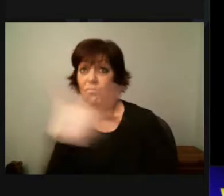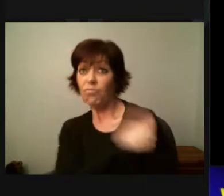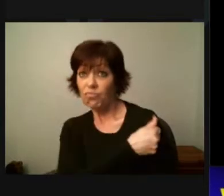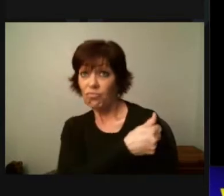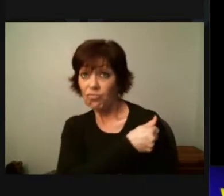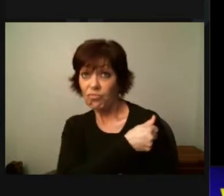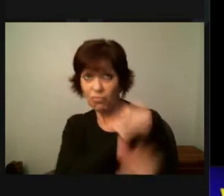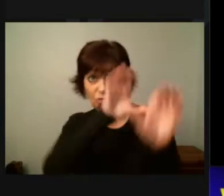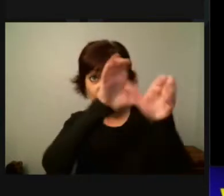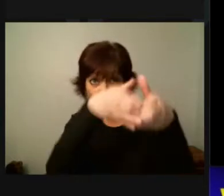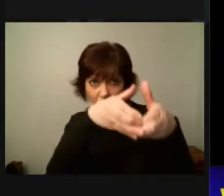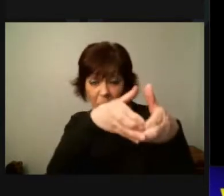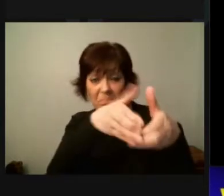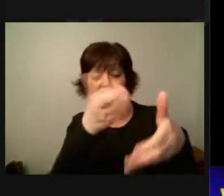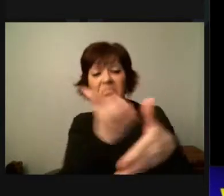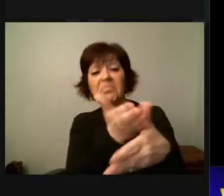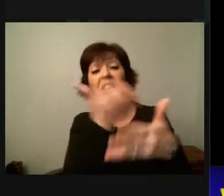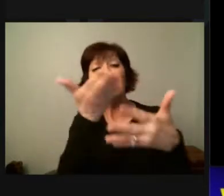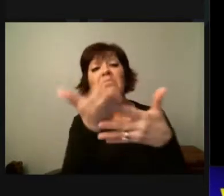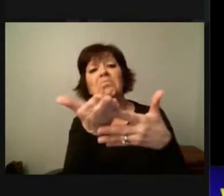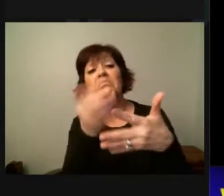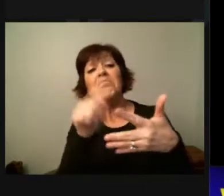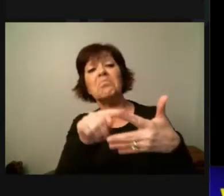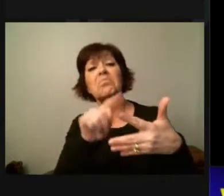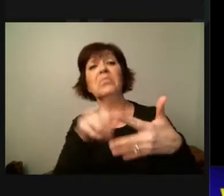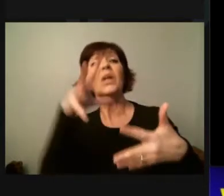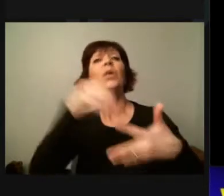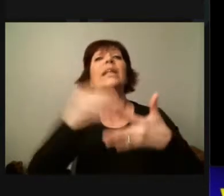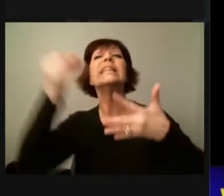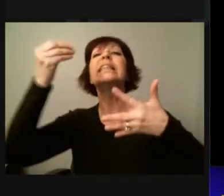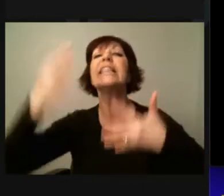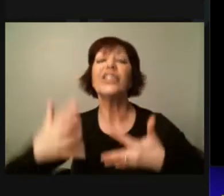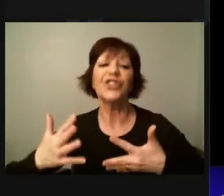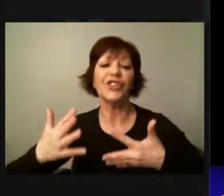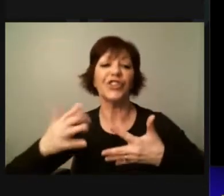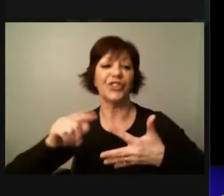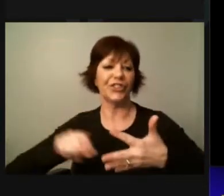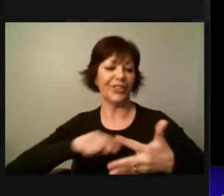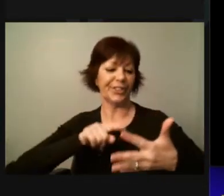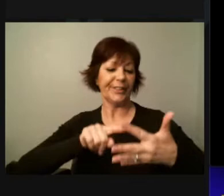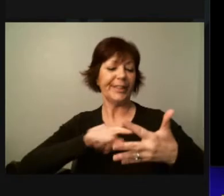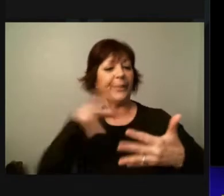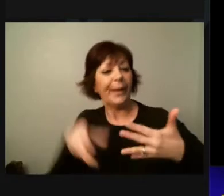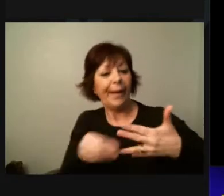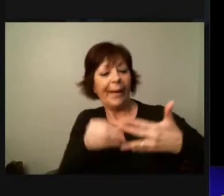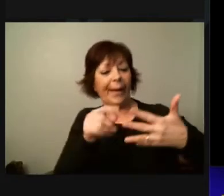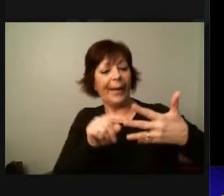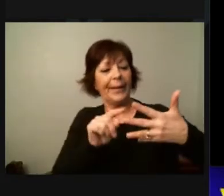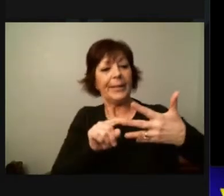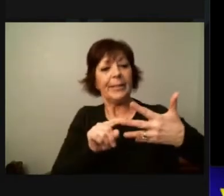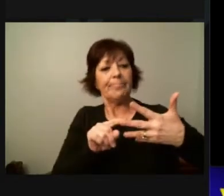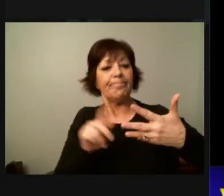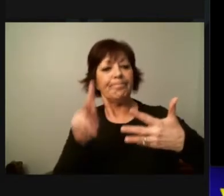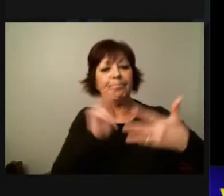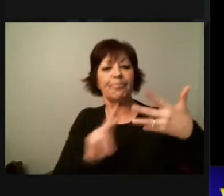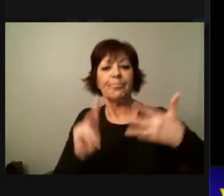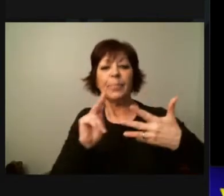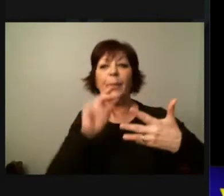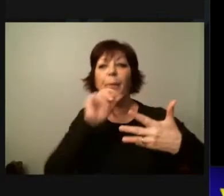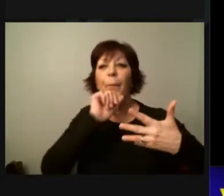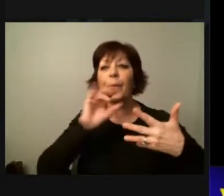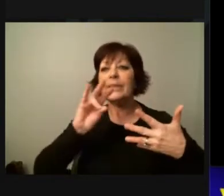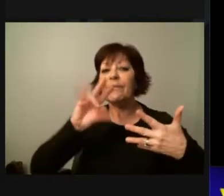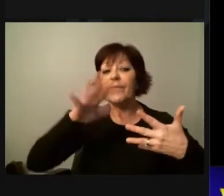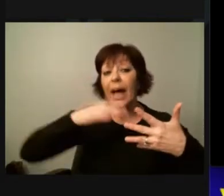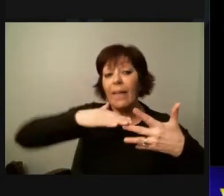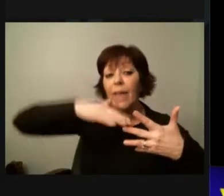vaccine. And then it expanded out to include teachers. And then it expanded out to people 75